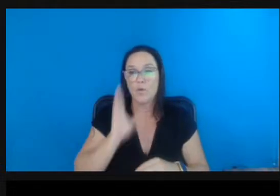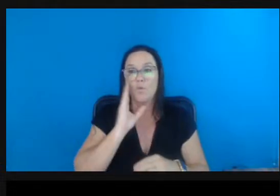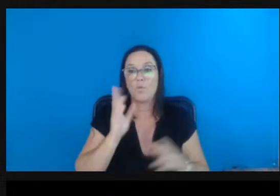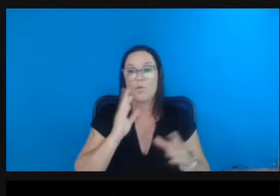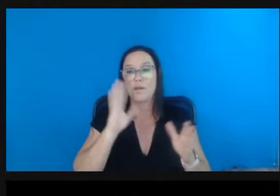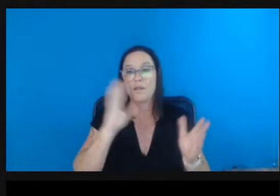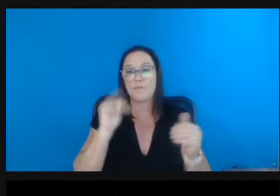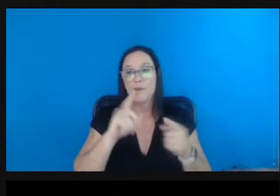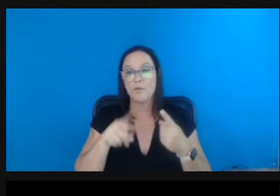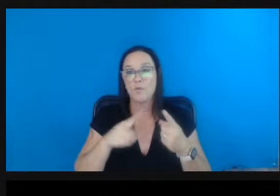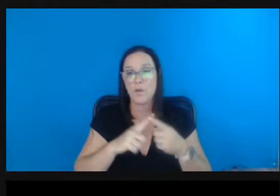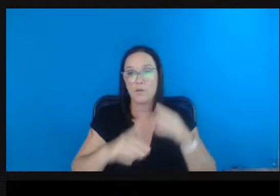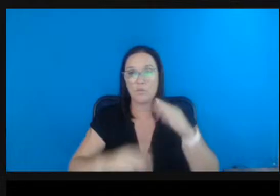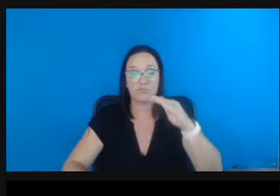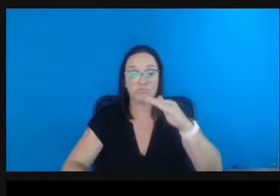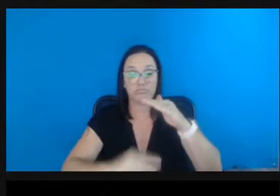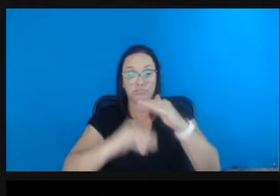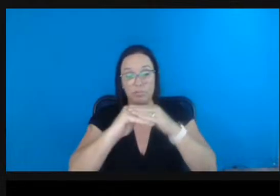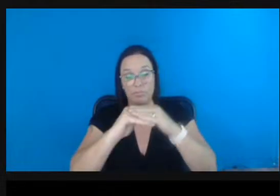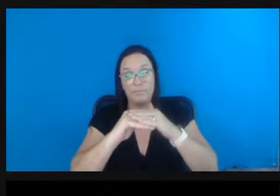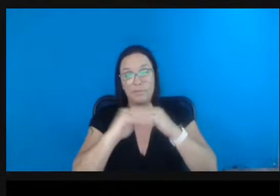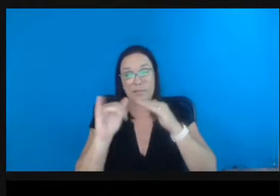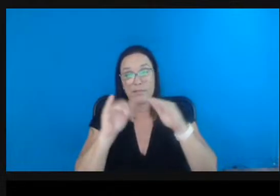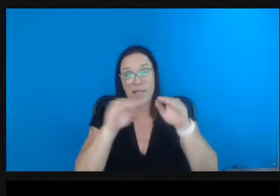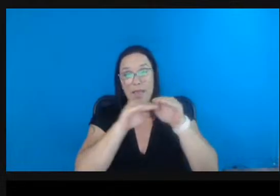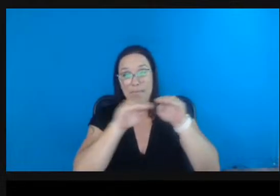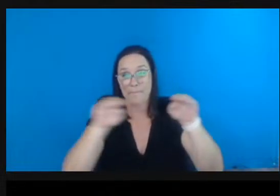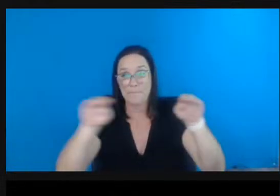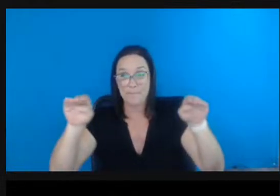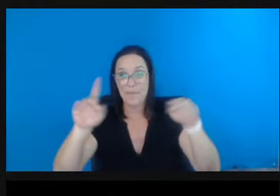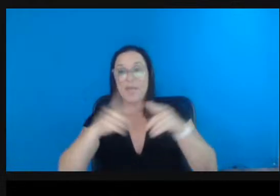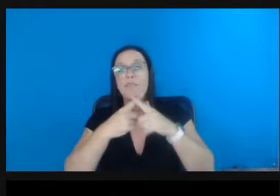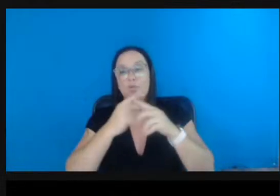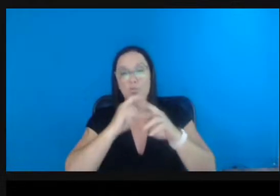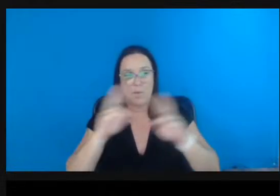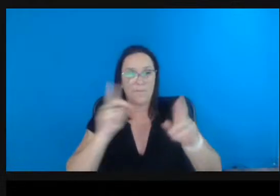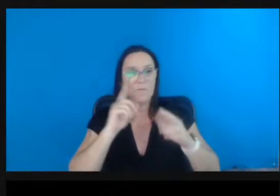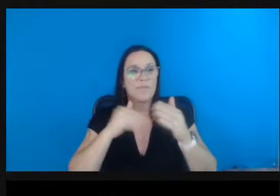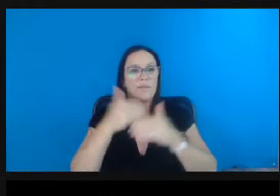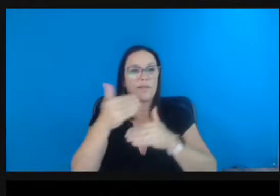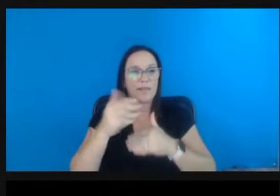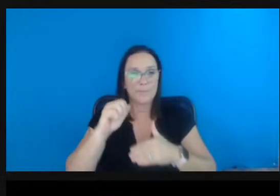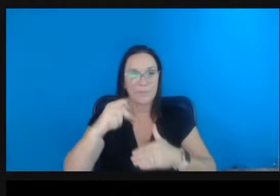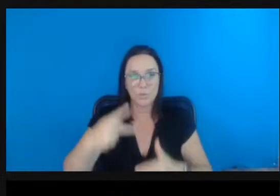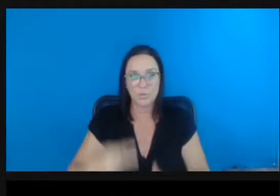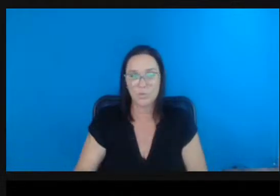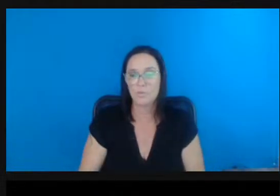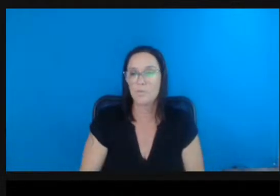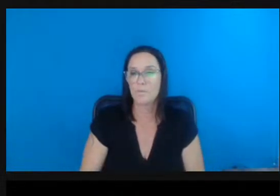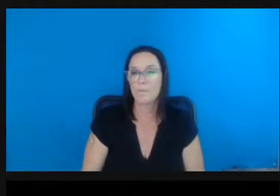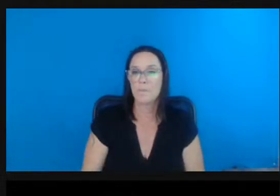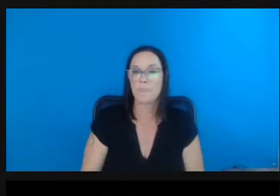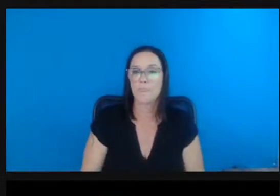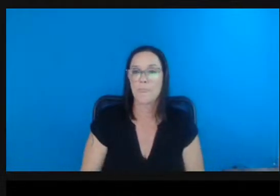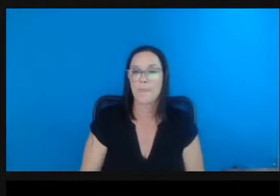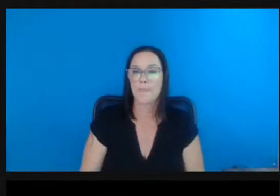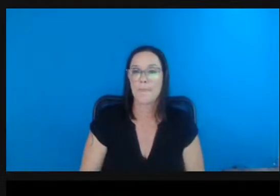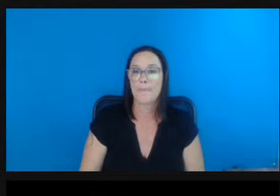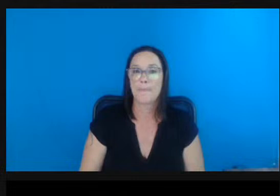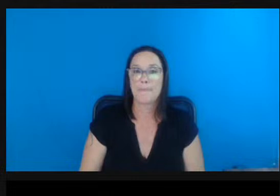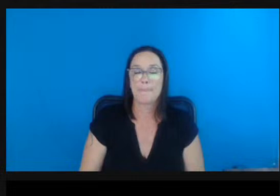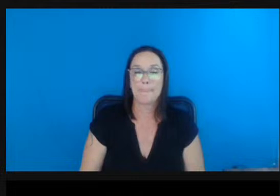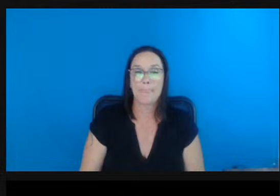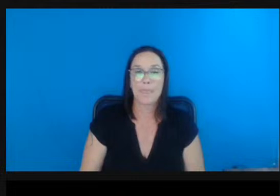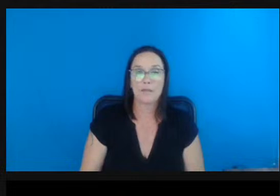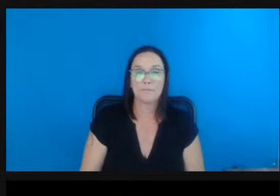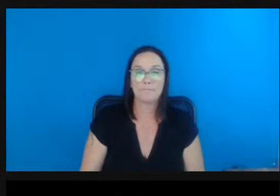this point, we'll be ready to have our next episode. And this is not that far off the one we saw